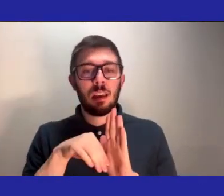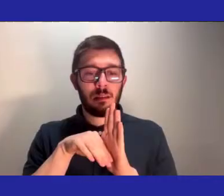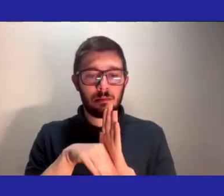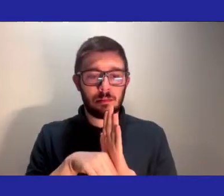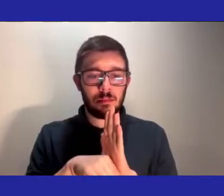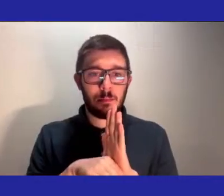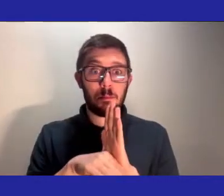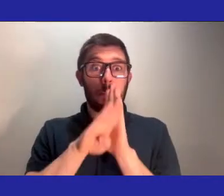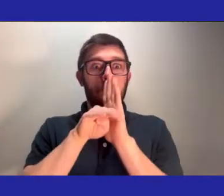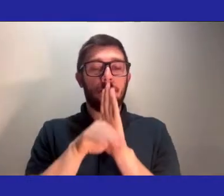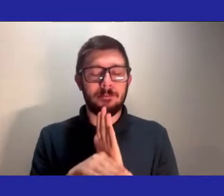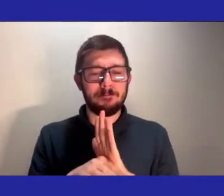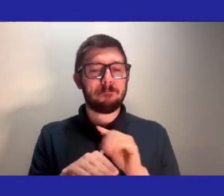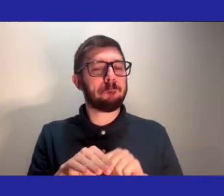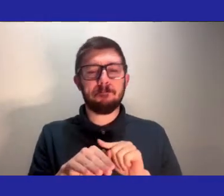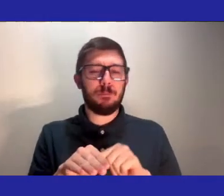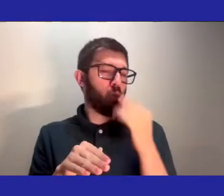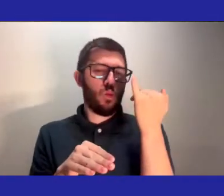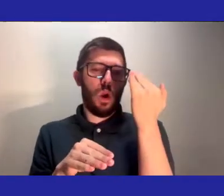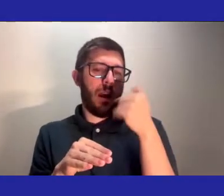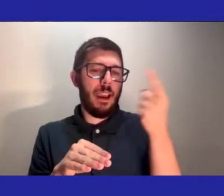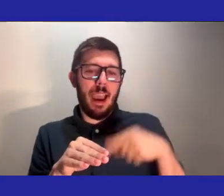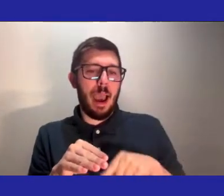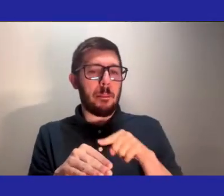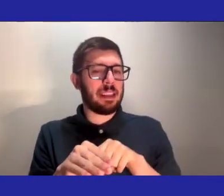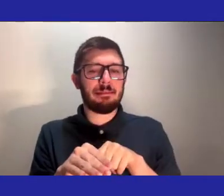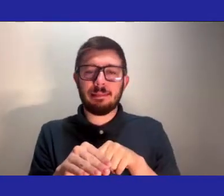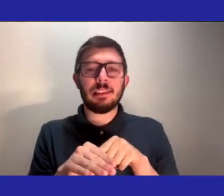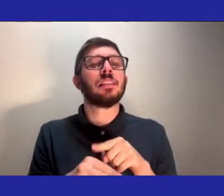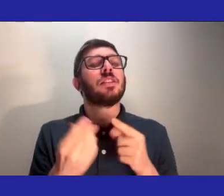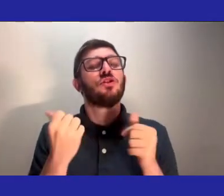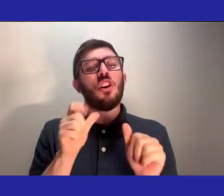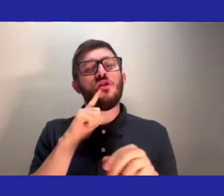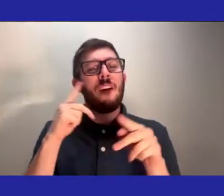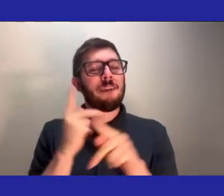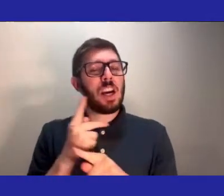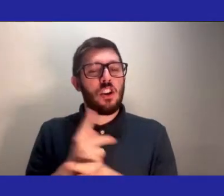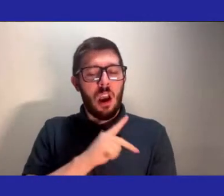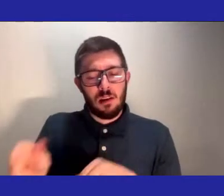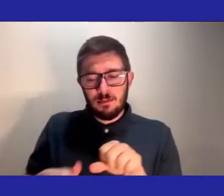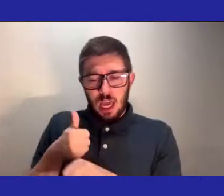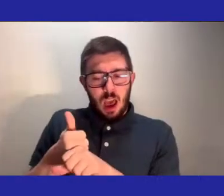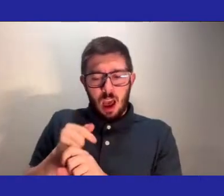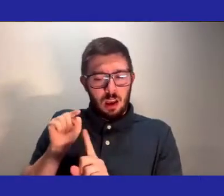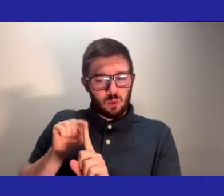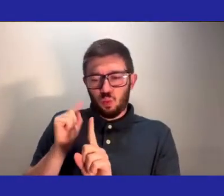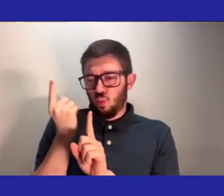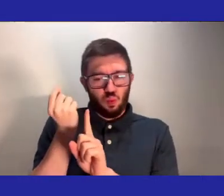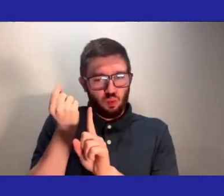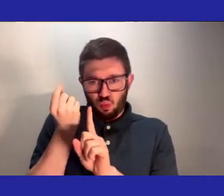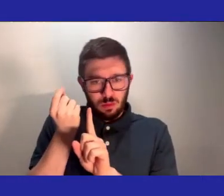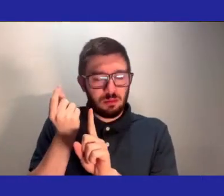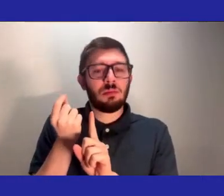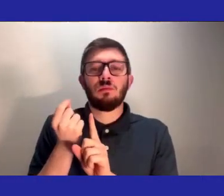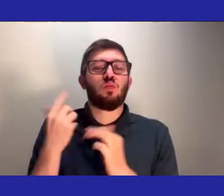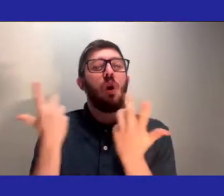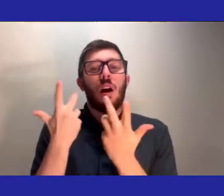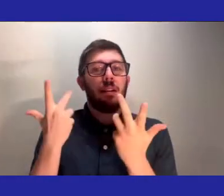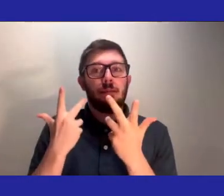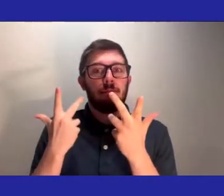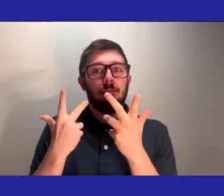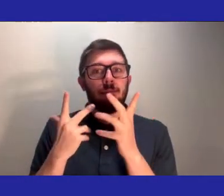what happened there? Why did that go up? Is there something, that, drove those increases in